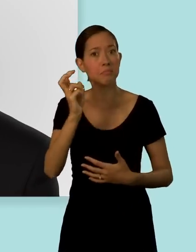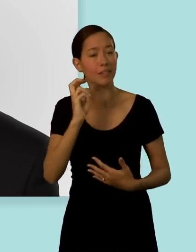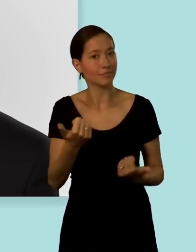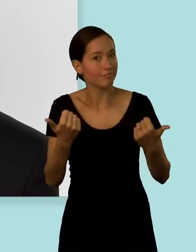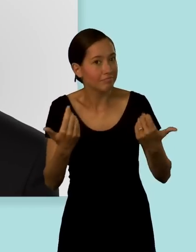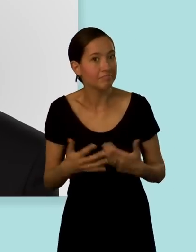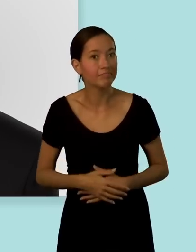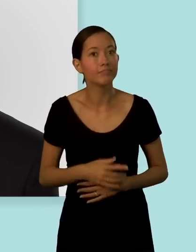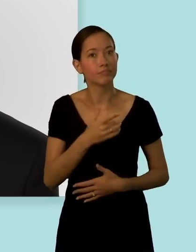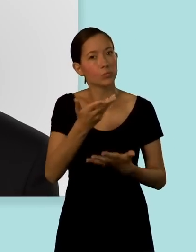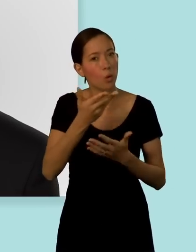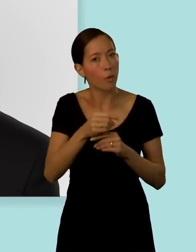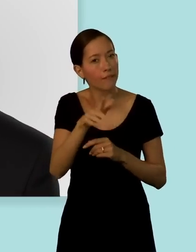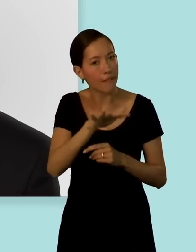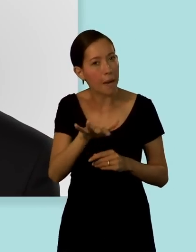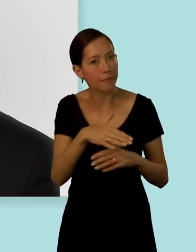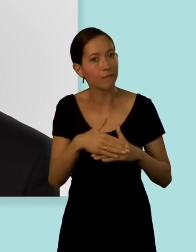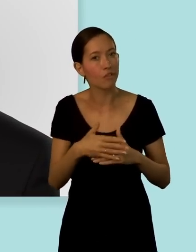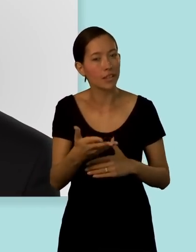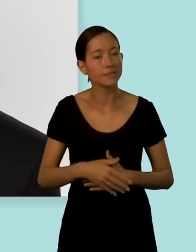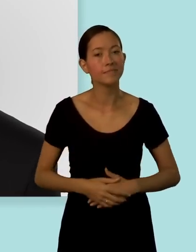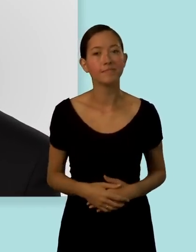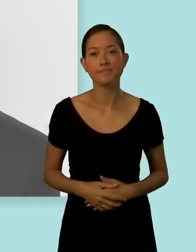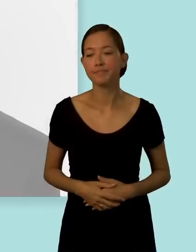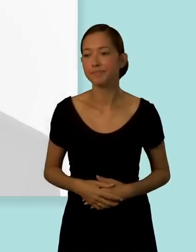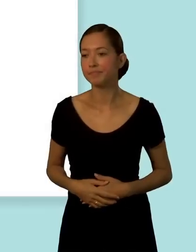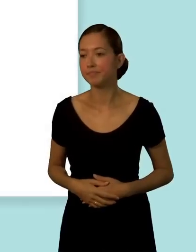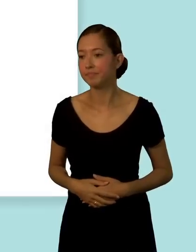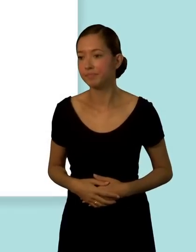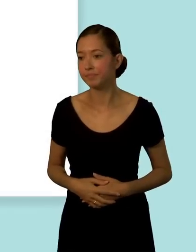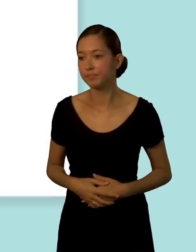you with the transition, as can talking through how you feel with family and friends.